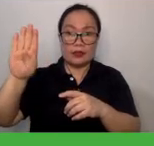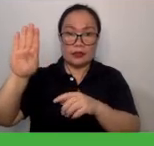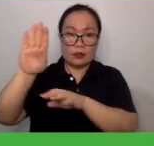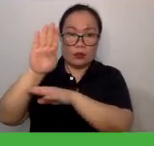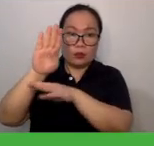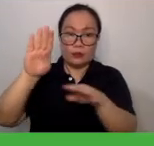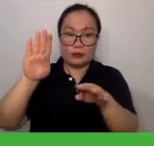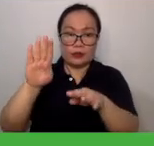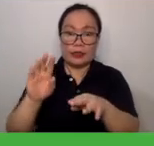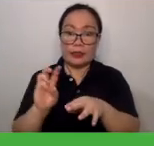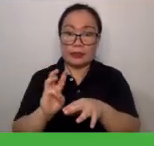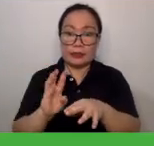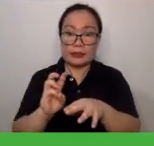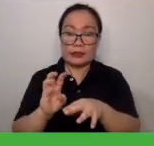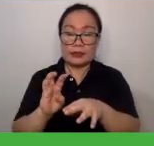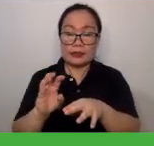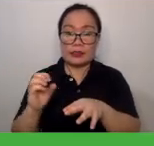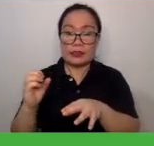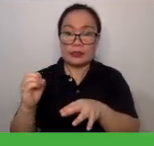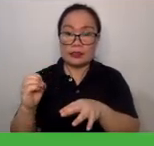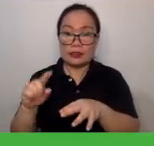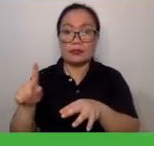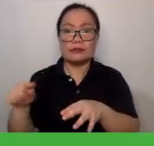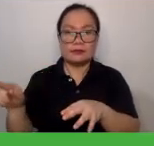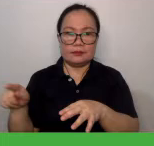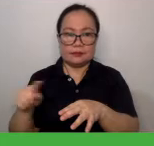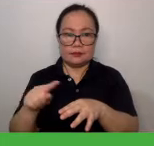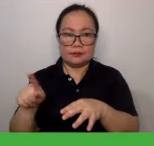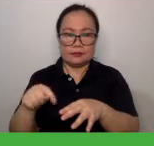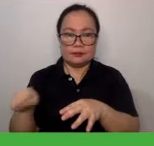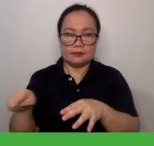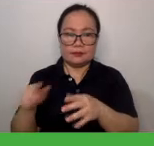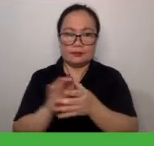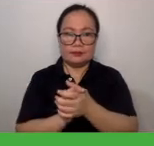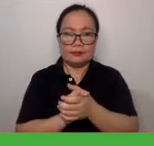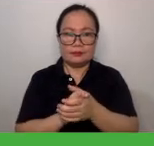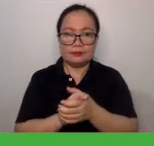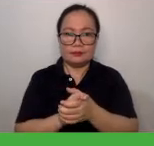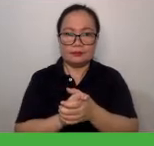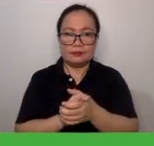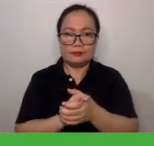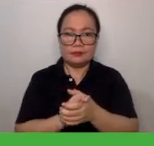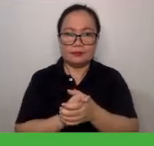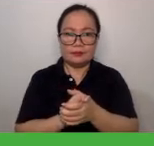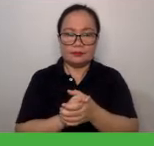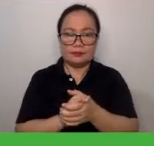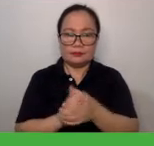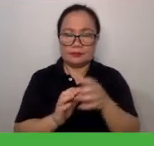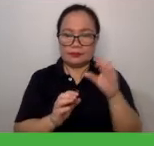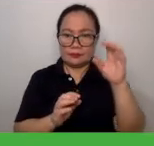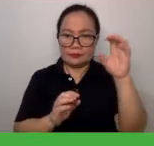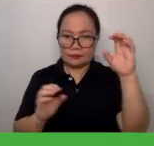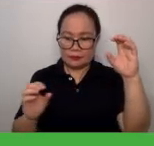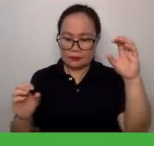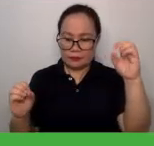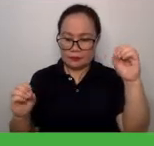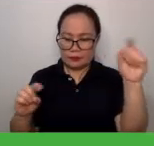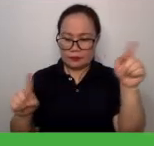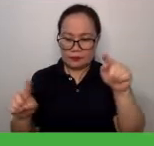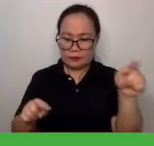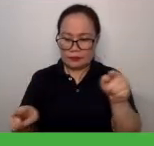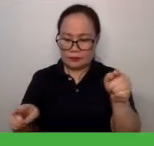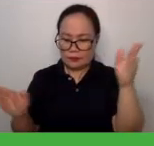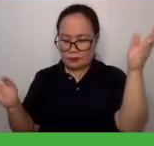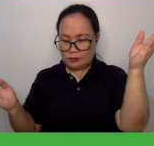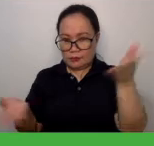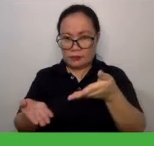Tingin sa table. So, ounce. So, matik yan na dapat yung ounce mo ang nasa denominator. And